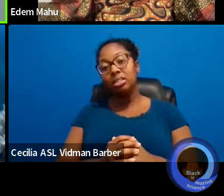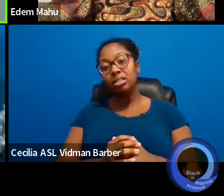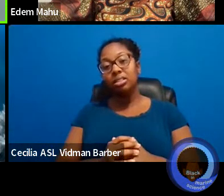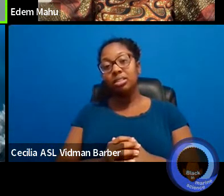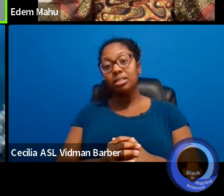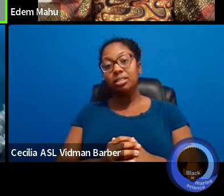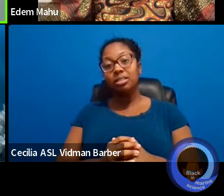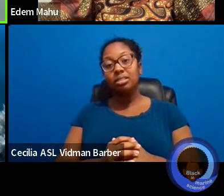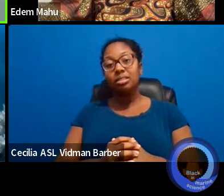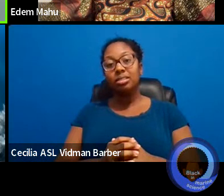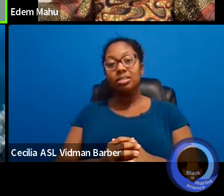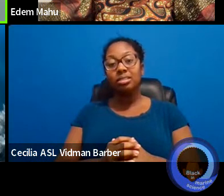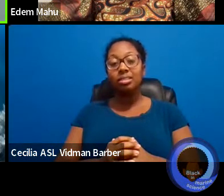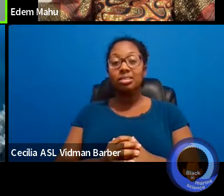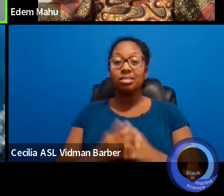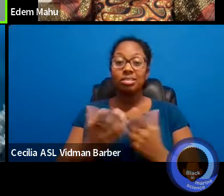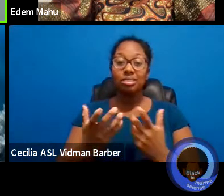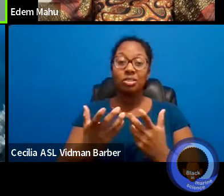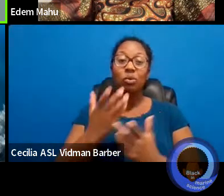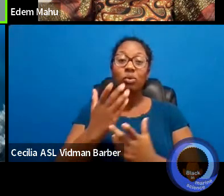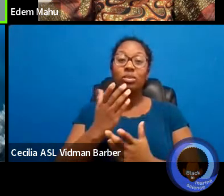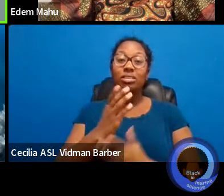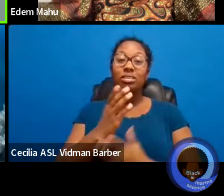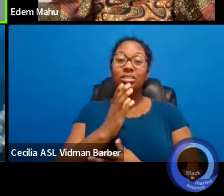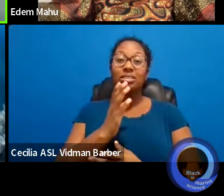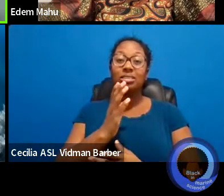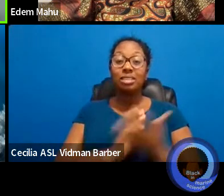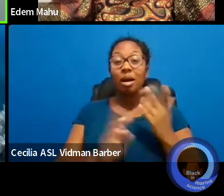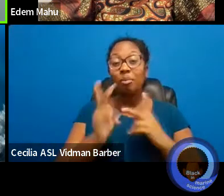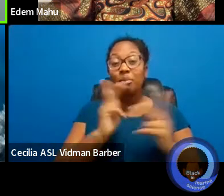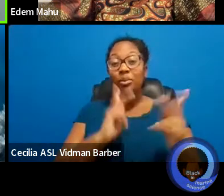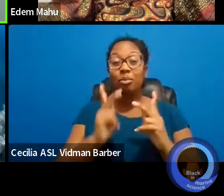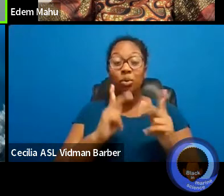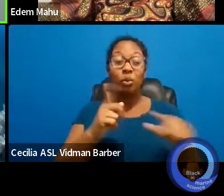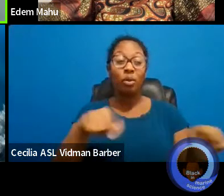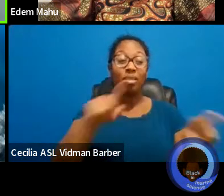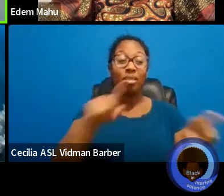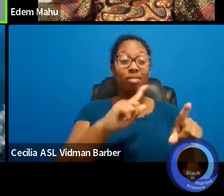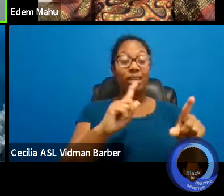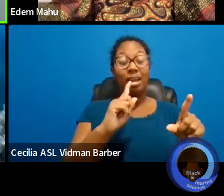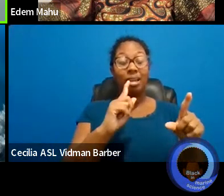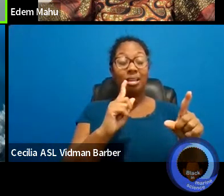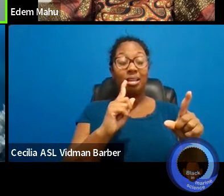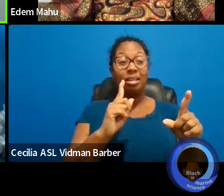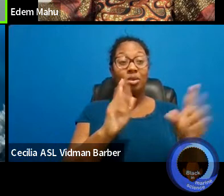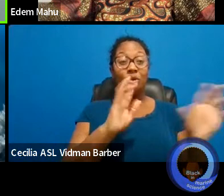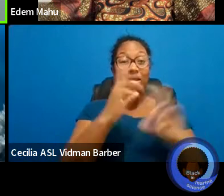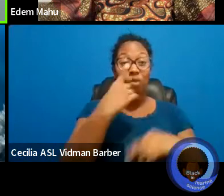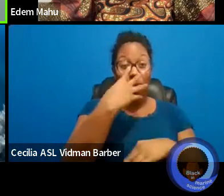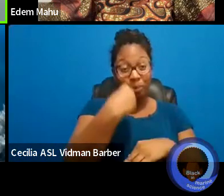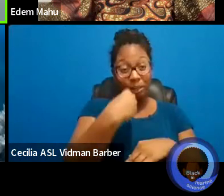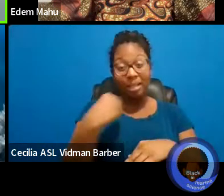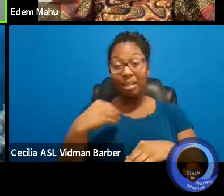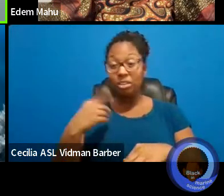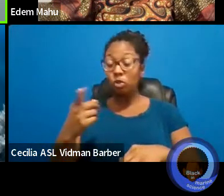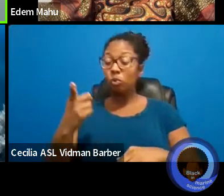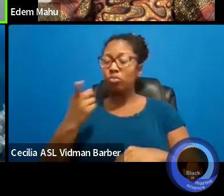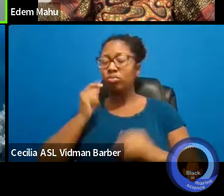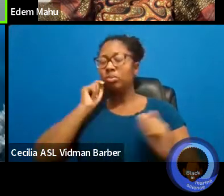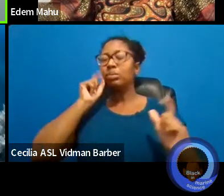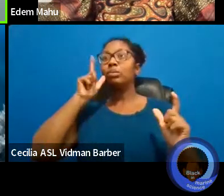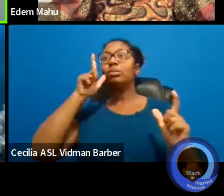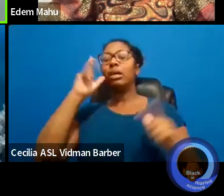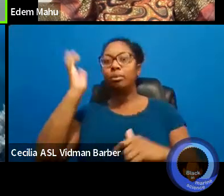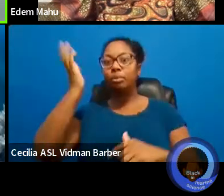bed and you are awake presenting about some project that you've done, all in the name of